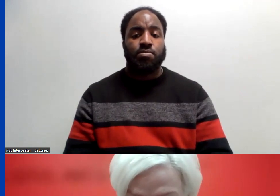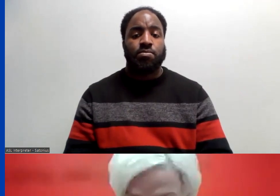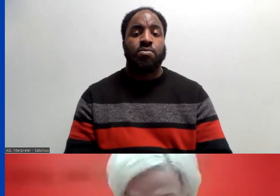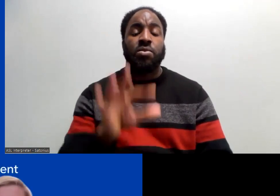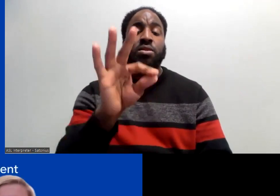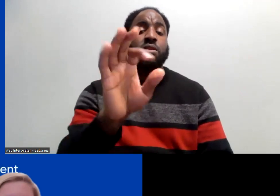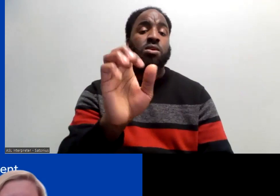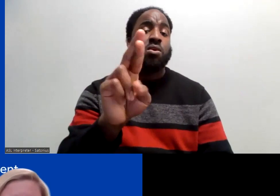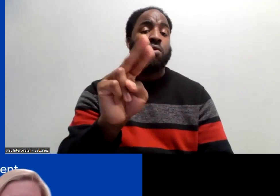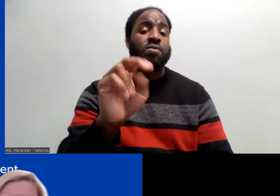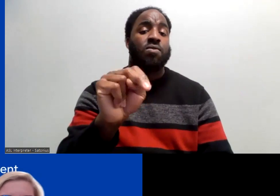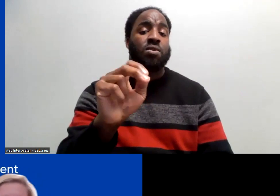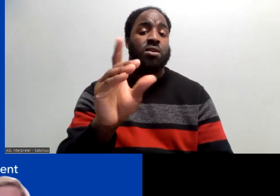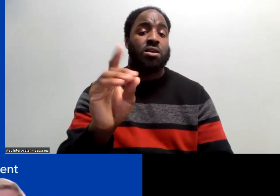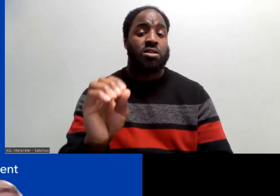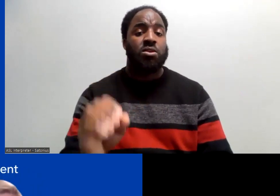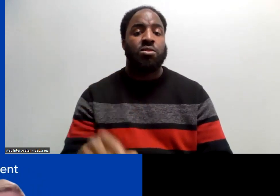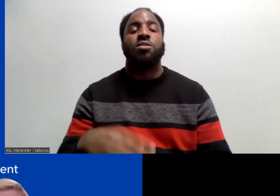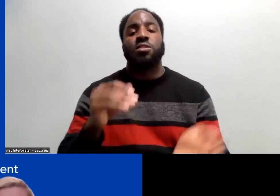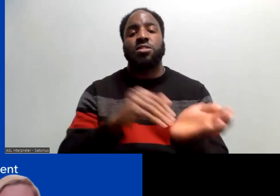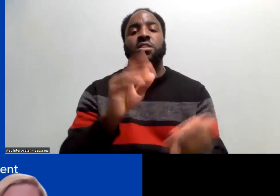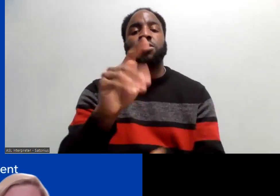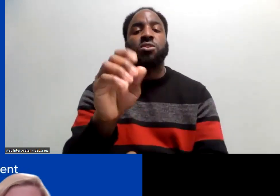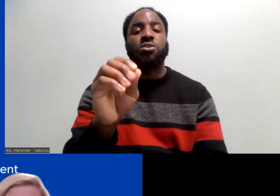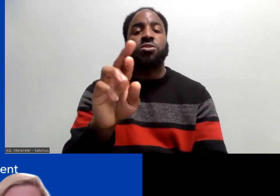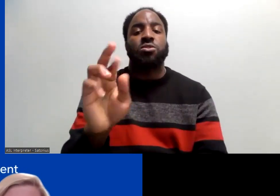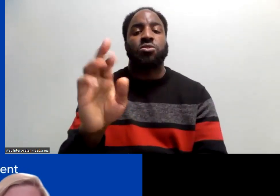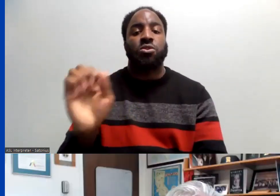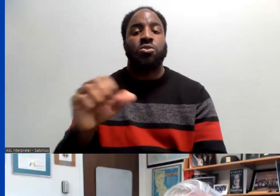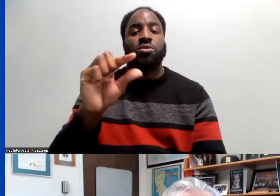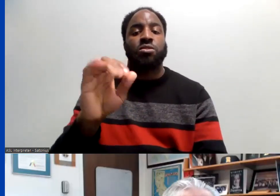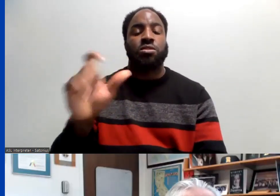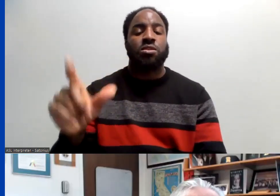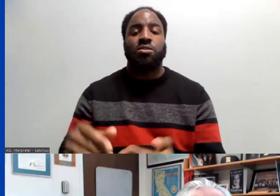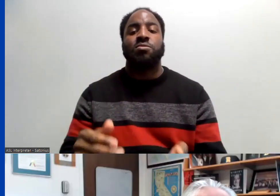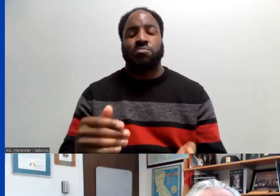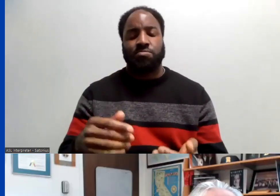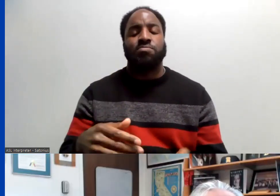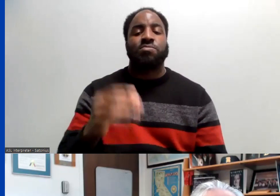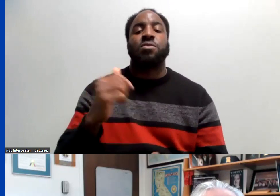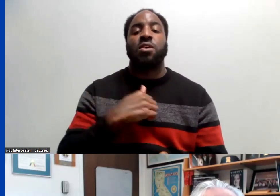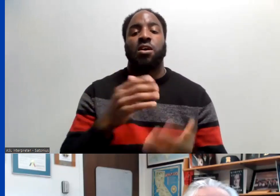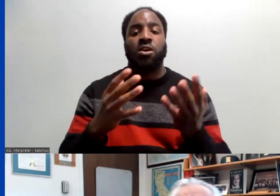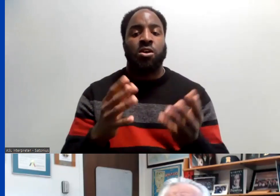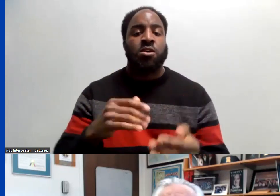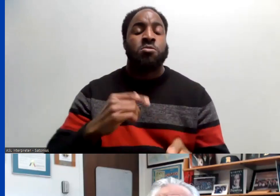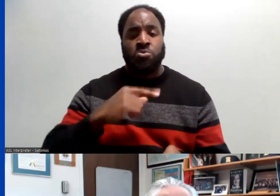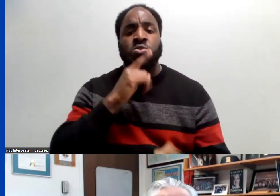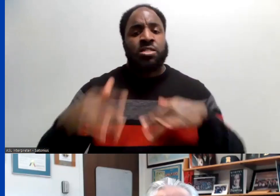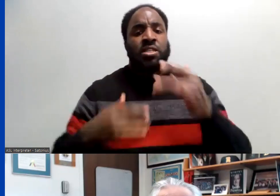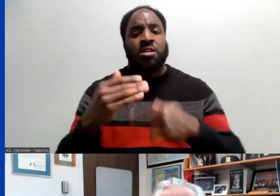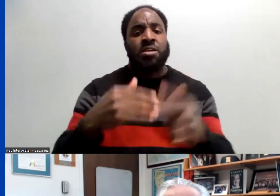Fernando, Oh, Dr. thank you. Torres-Gill. Fernando here. Sarah, I was really intrigued and excited about the